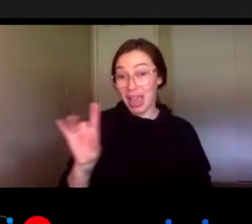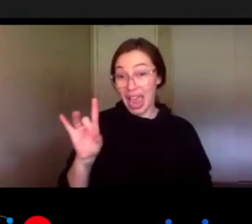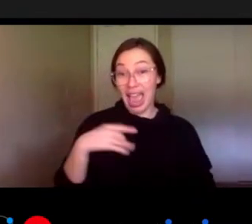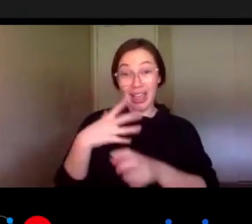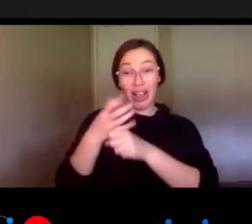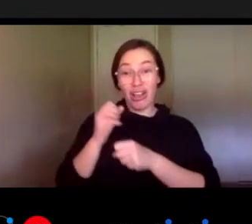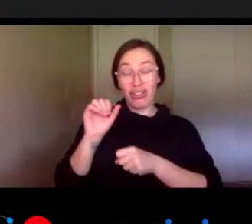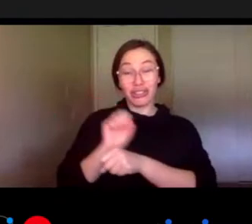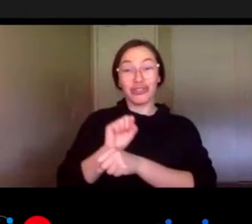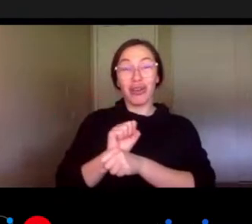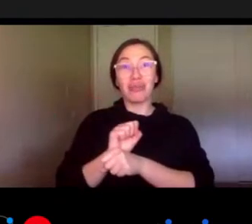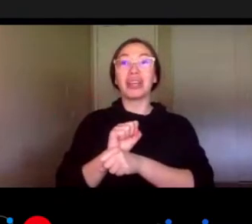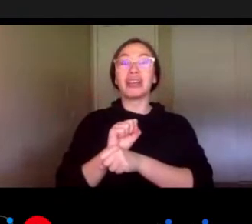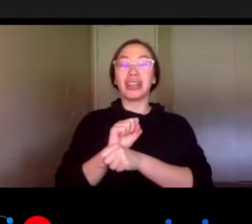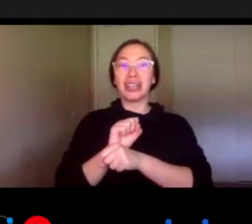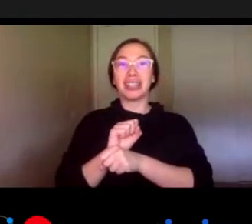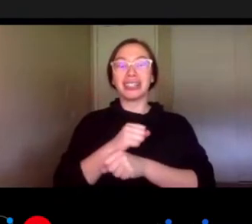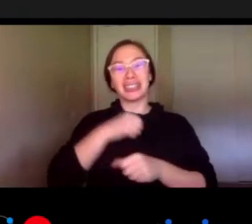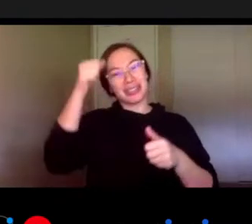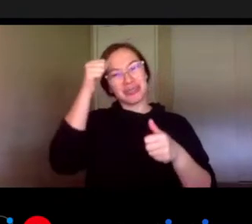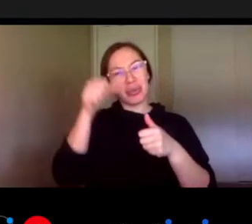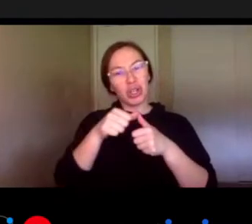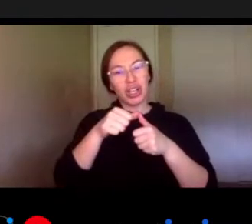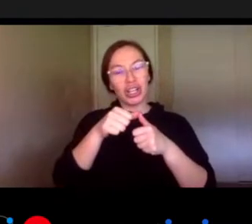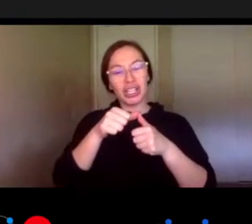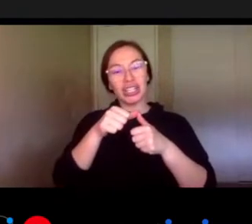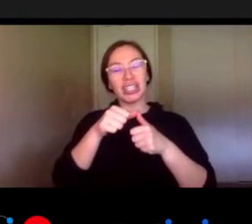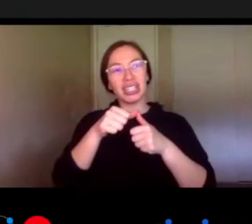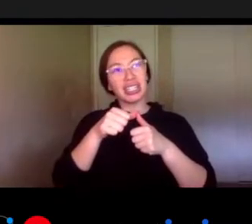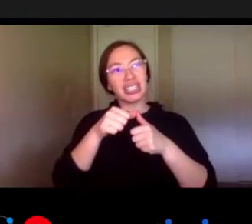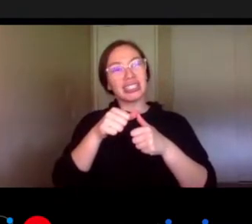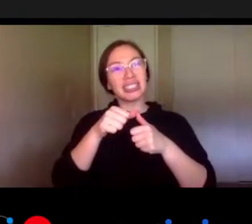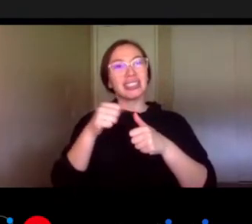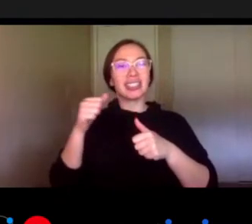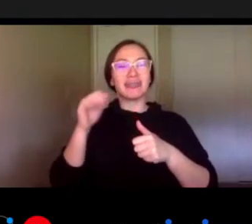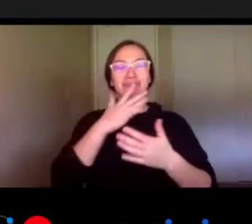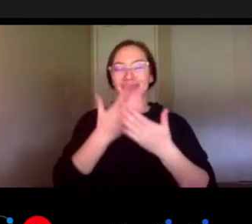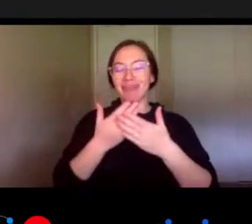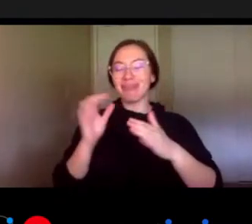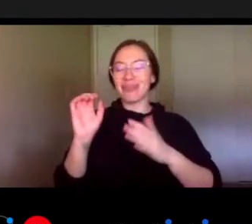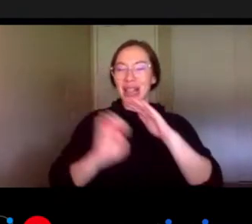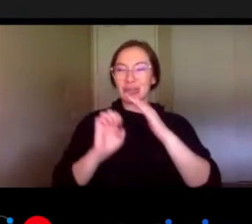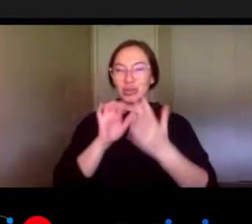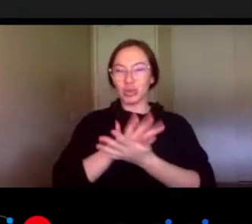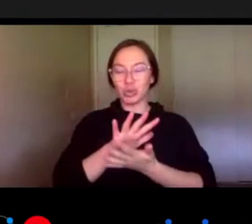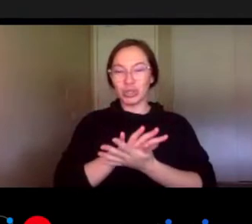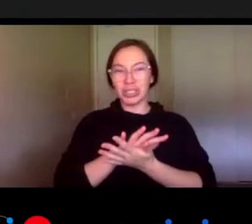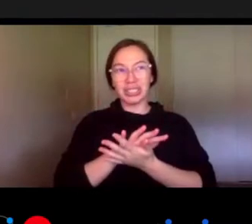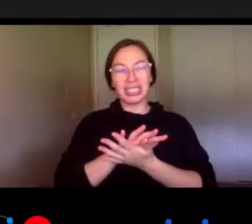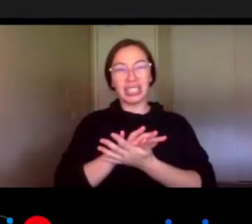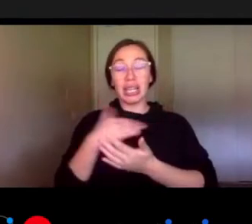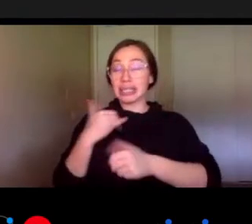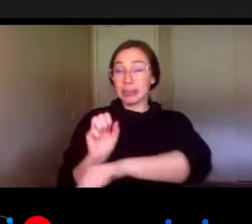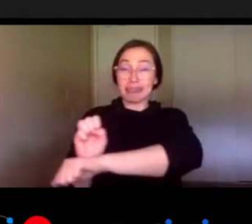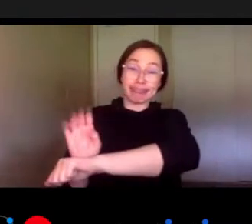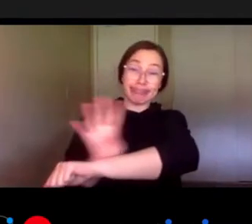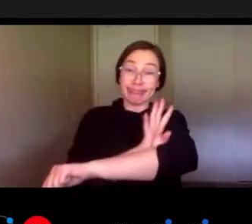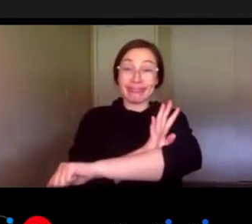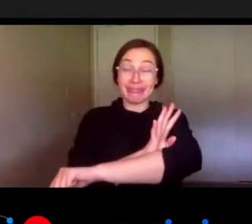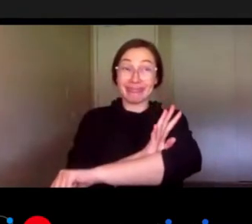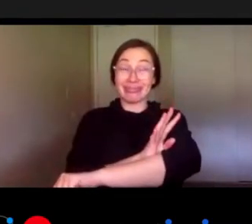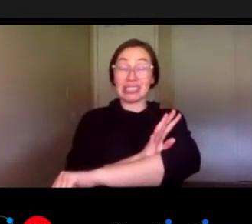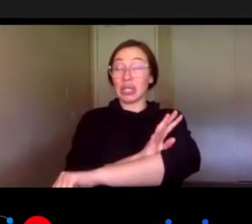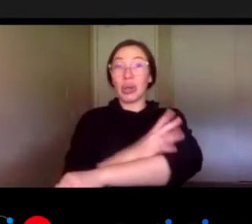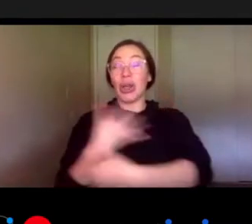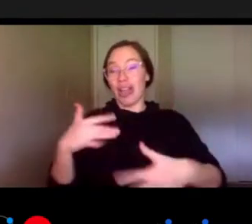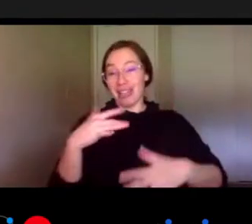job, and I remember stepping on the lawn at McKinnon Elementary, it still brings goosebumps to me right now, to be honest